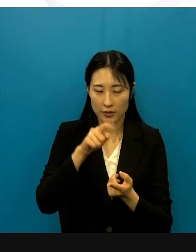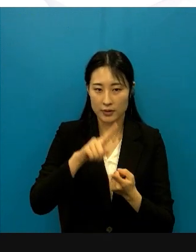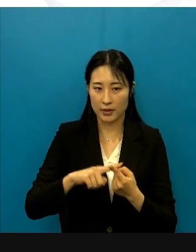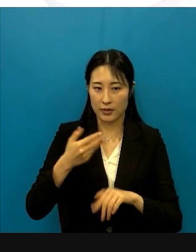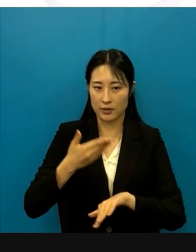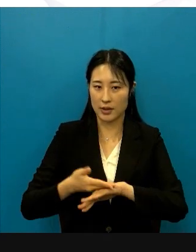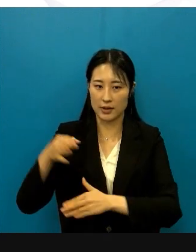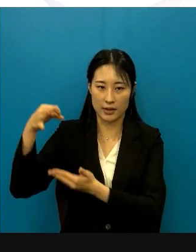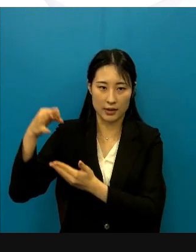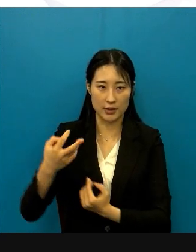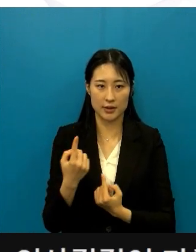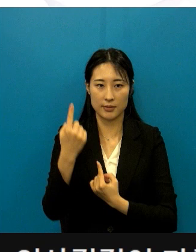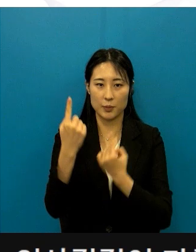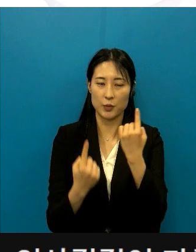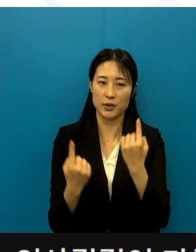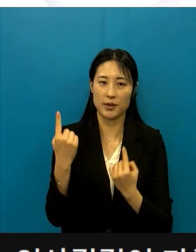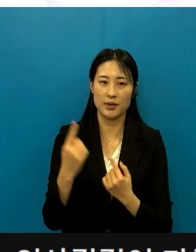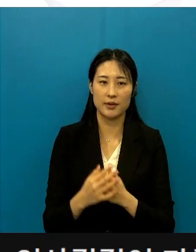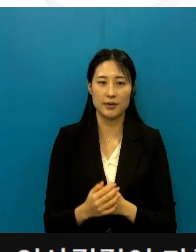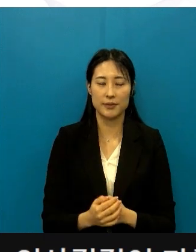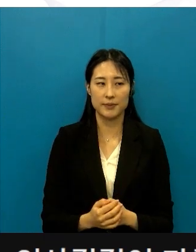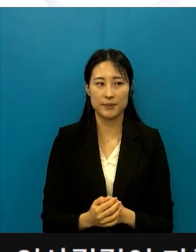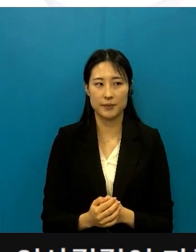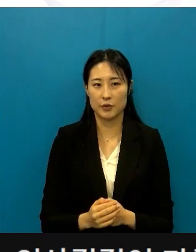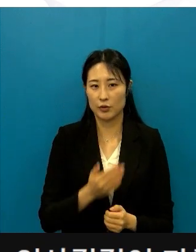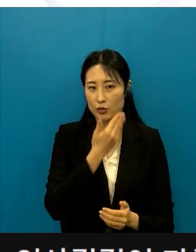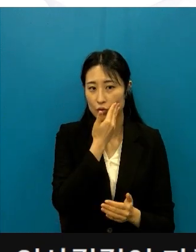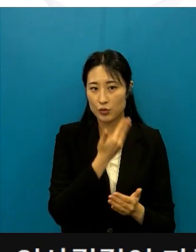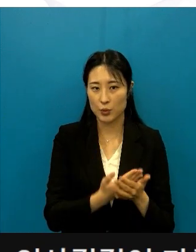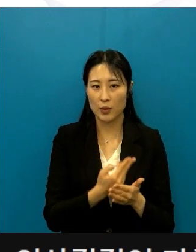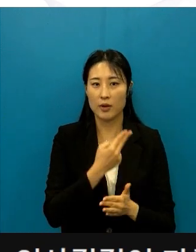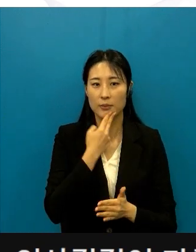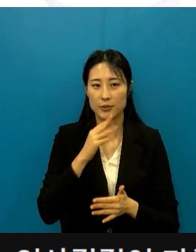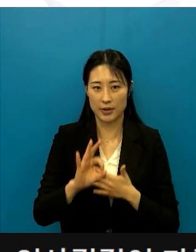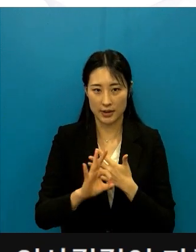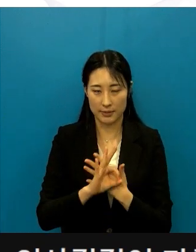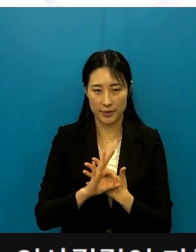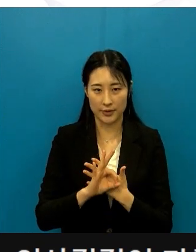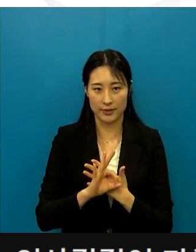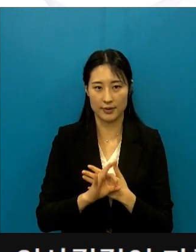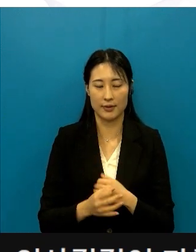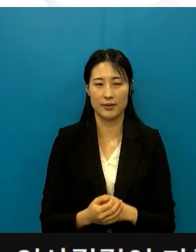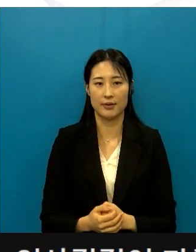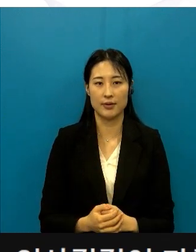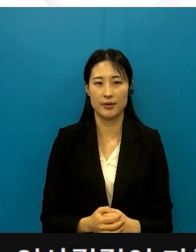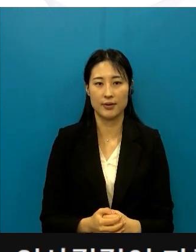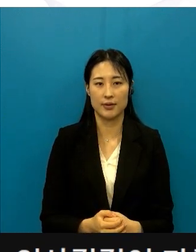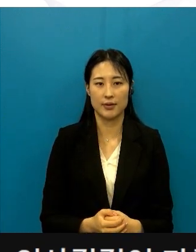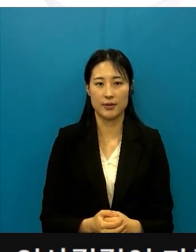philosophical standpoint, we can challenge some of the